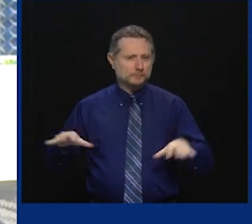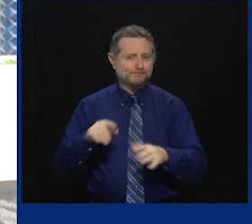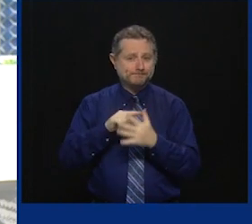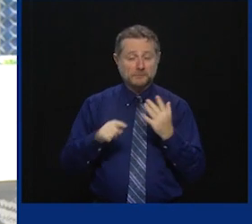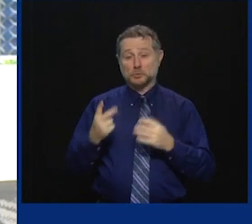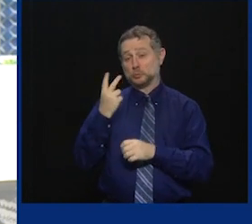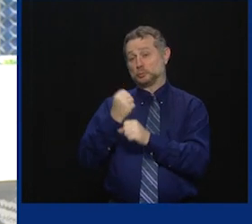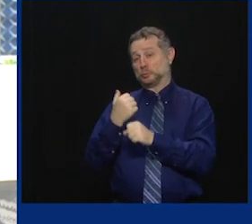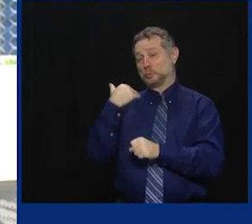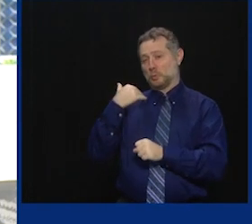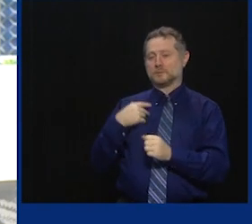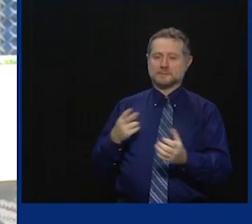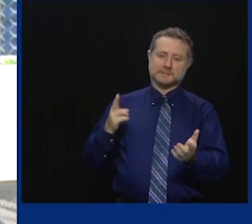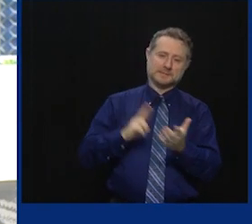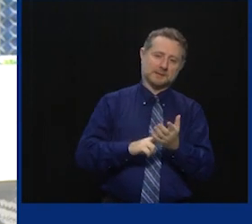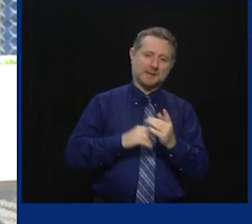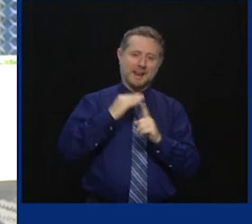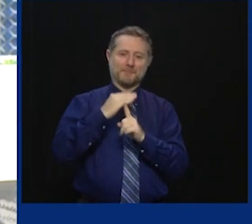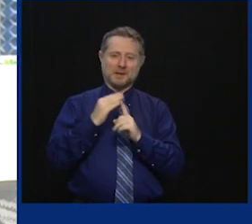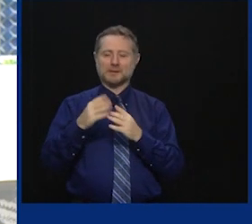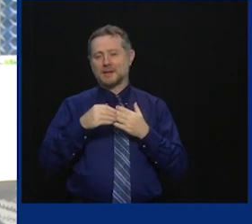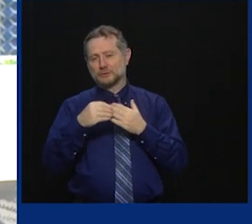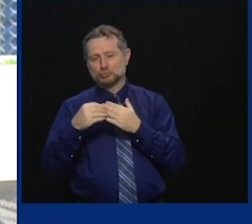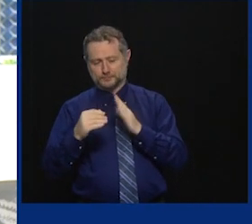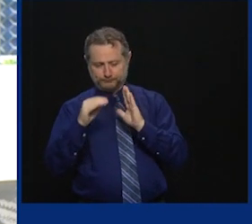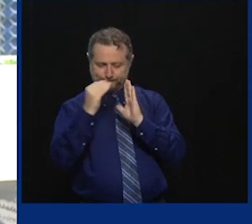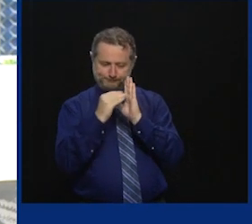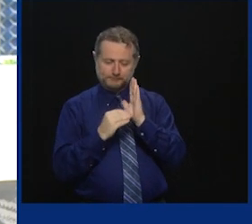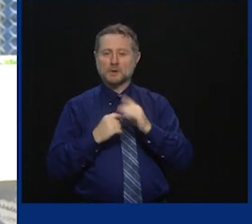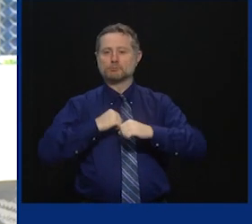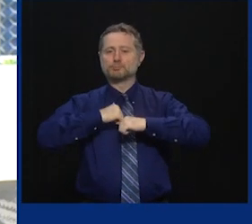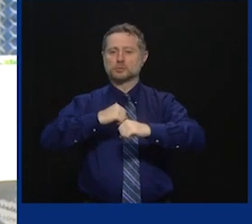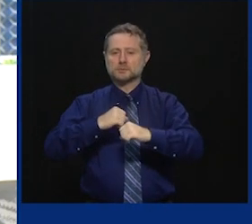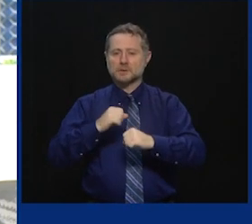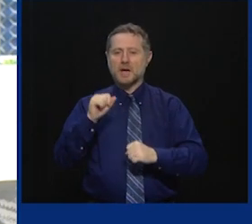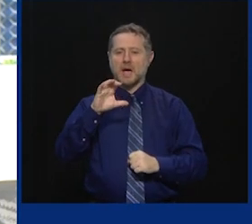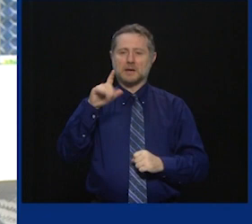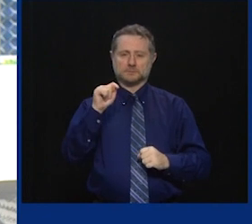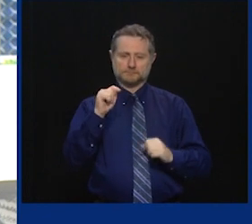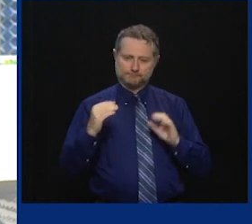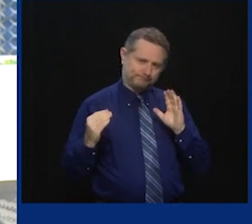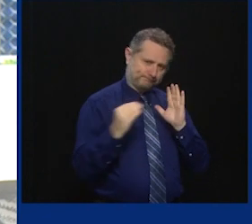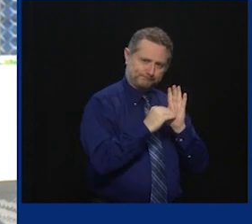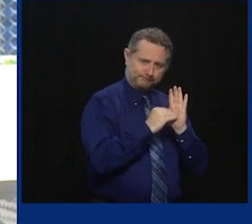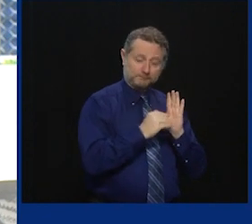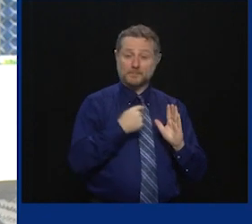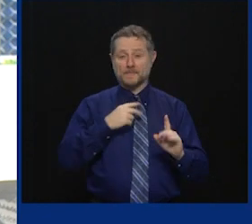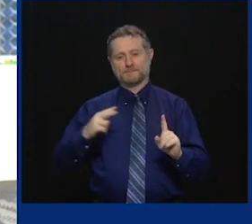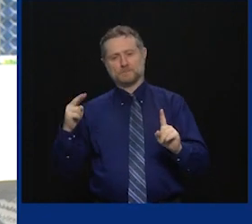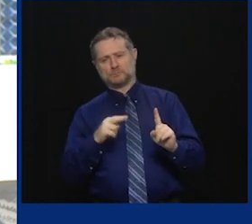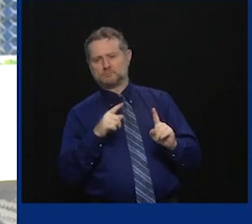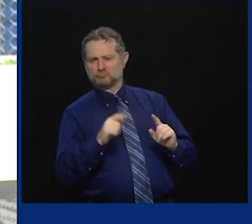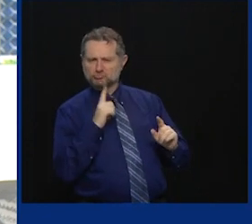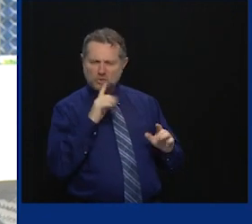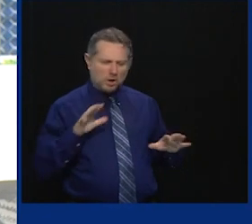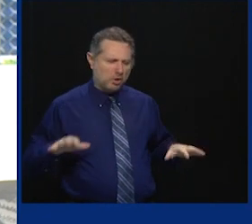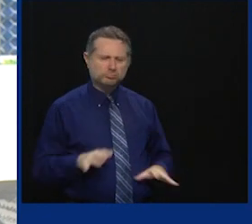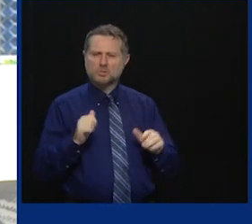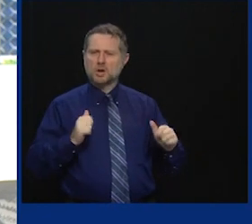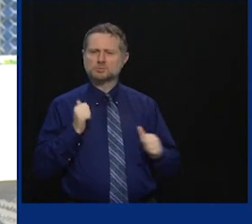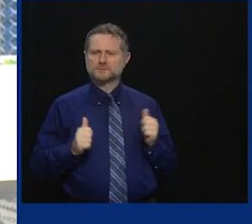signed the Climate Leadership Community Protection Act, which is often regarded as one of the most aggressive of any law in the